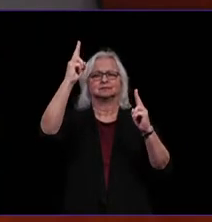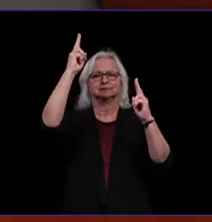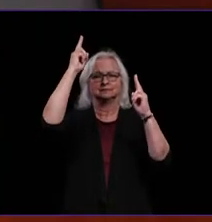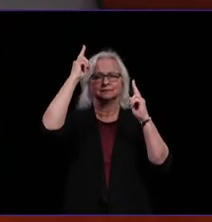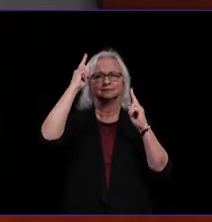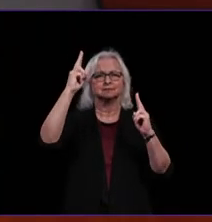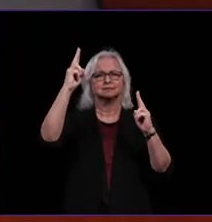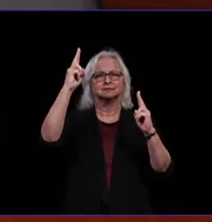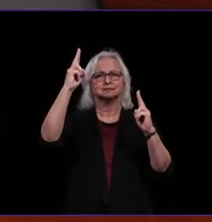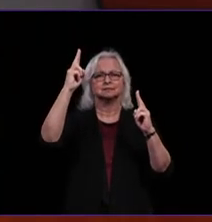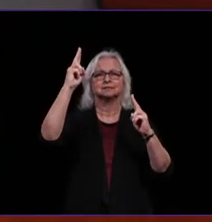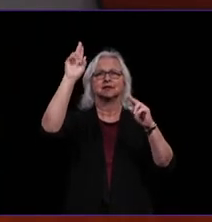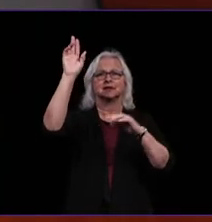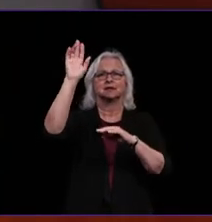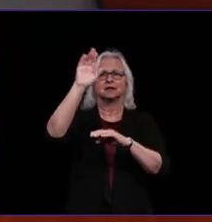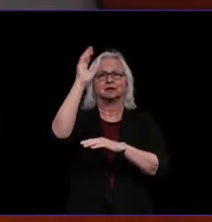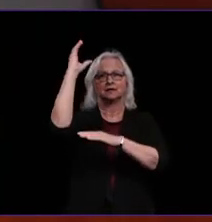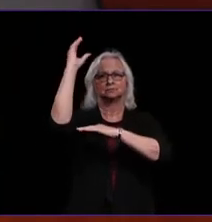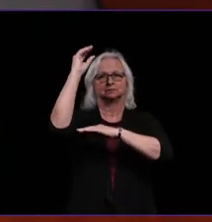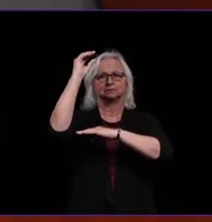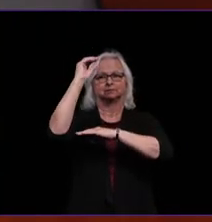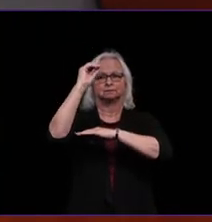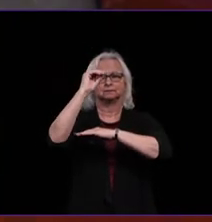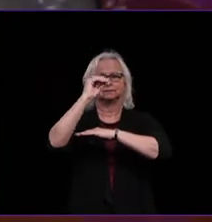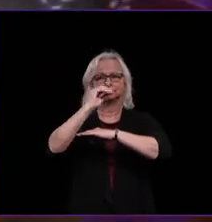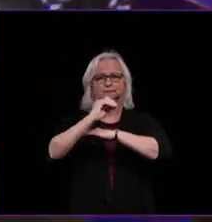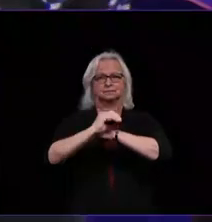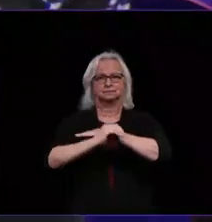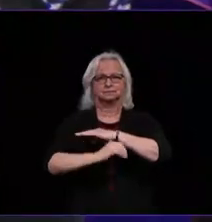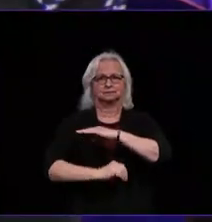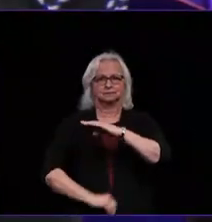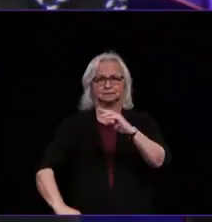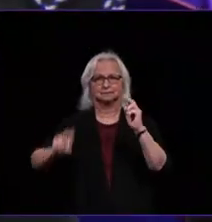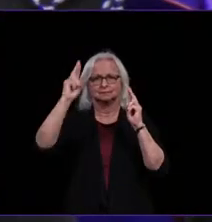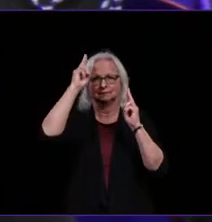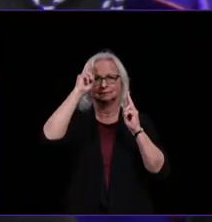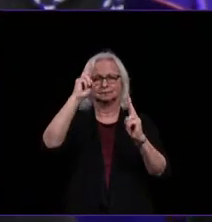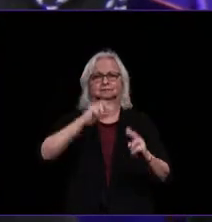hailed at the twilight's last